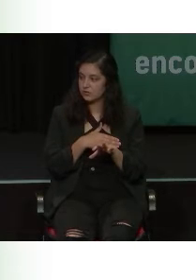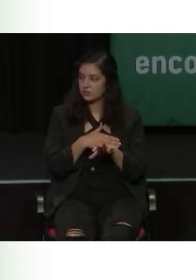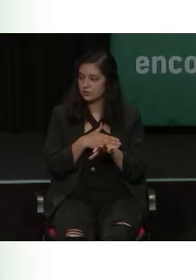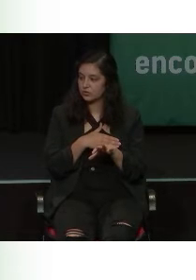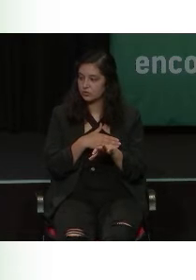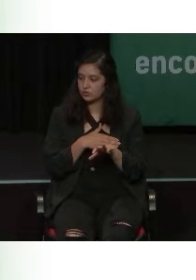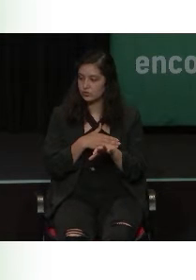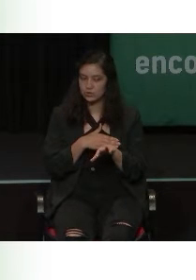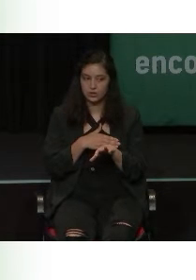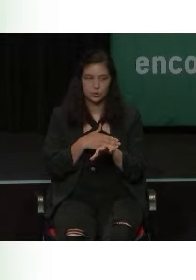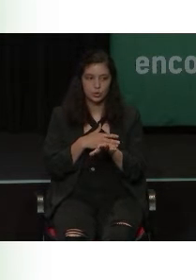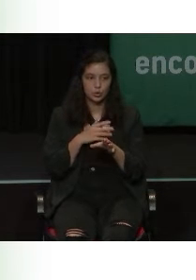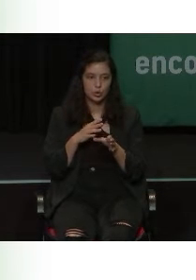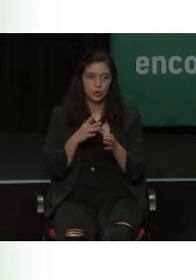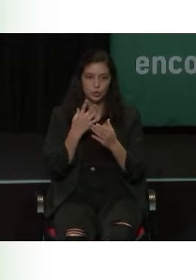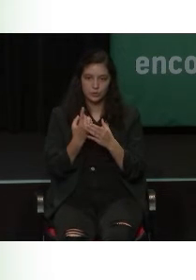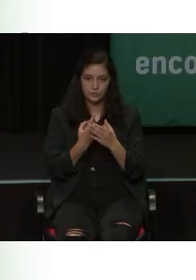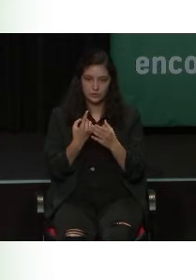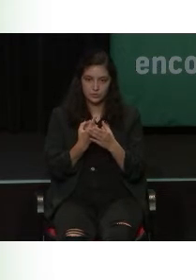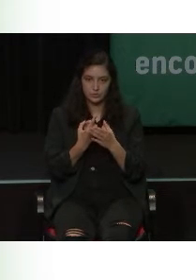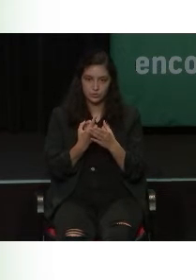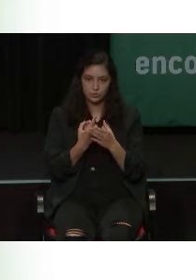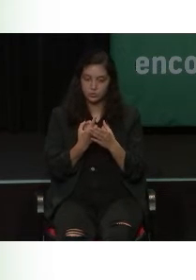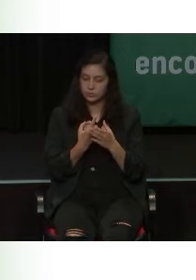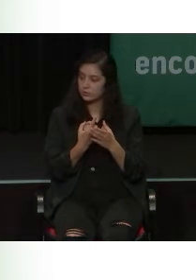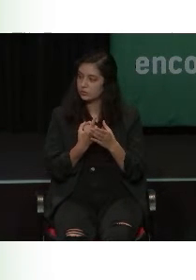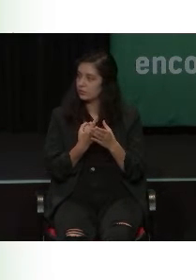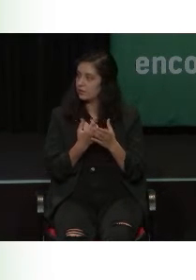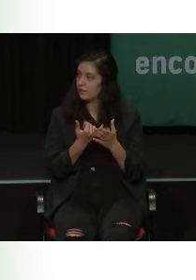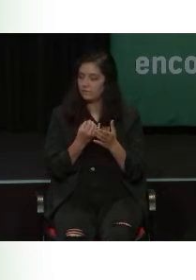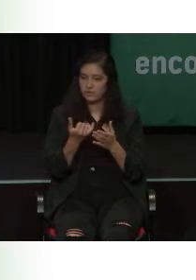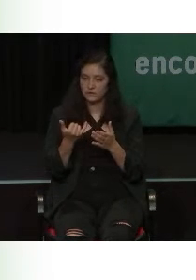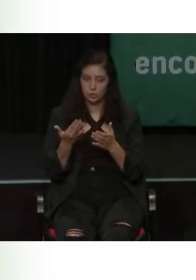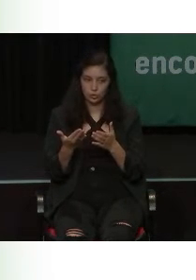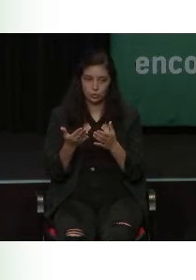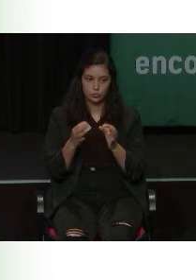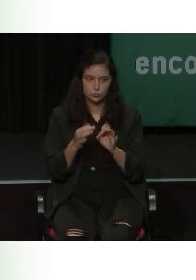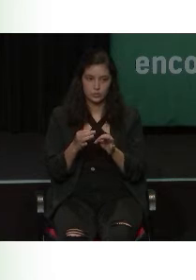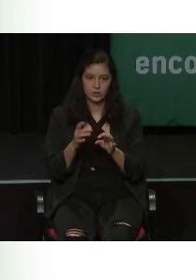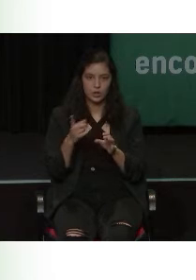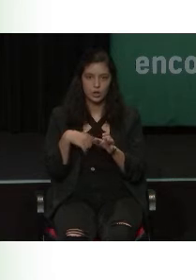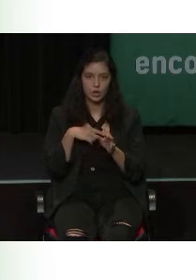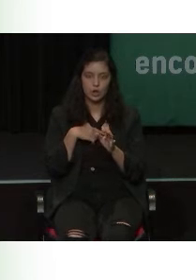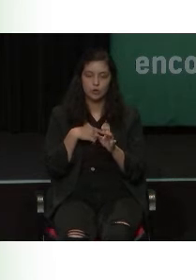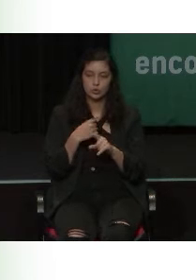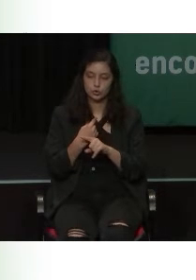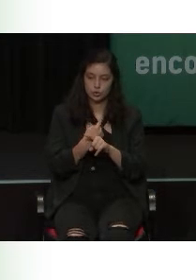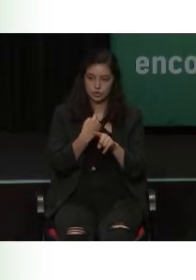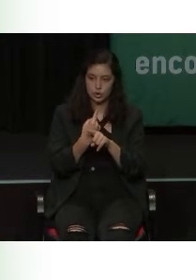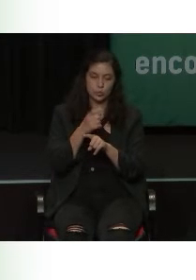we were already ending the lockdowns. We were